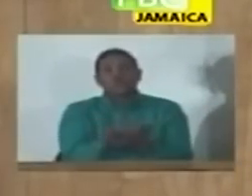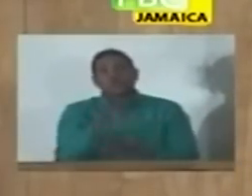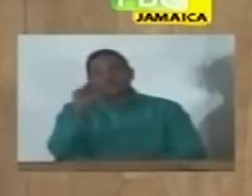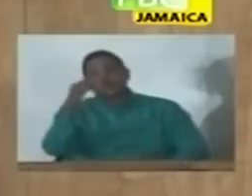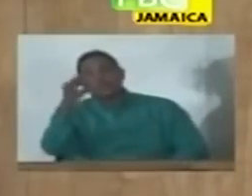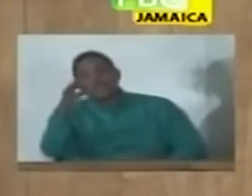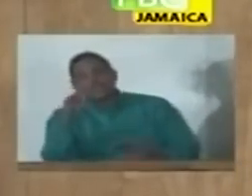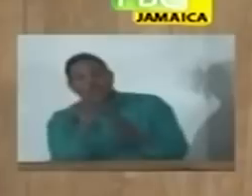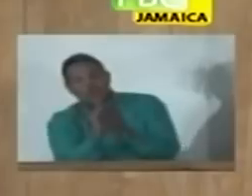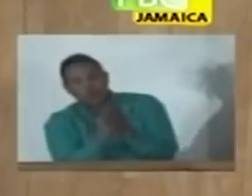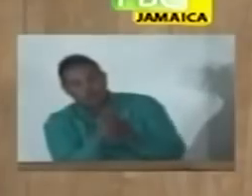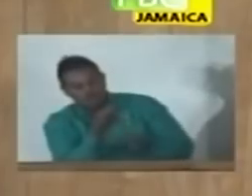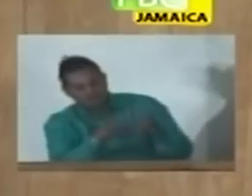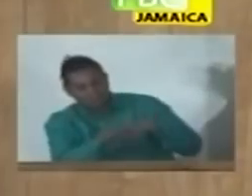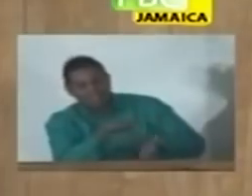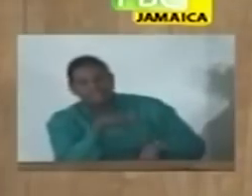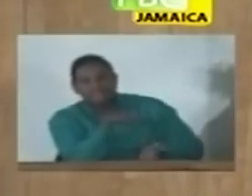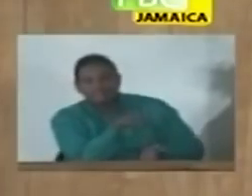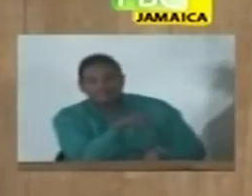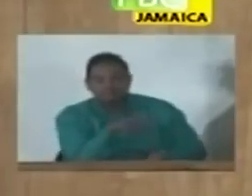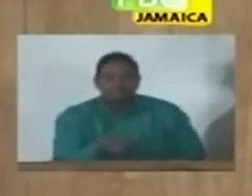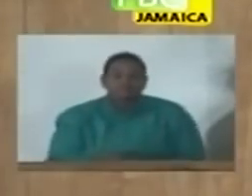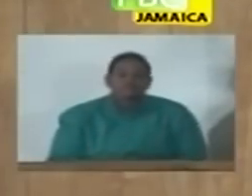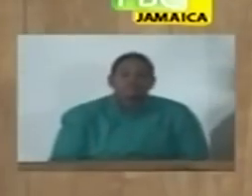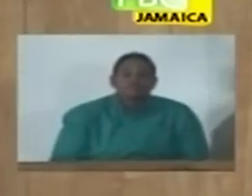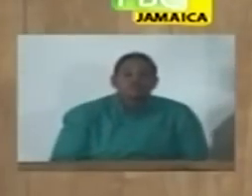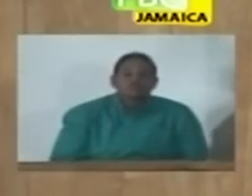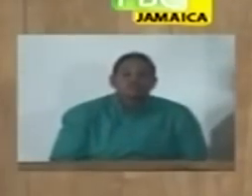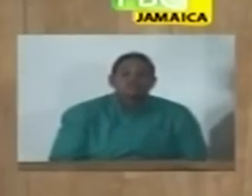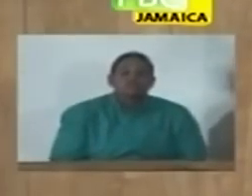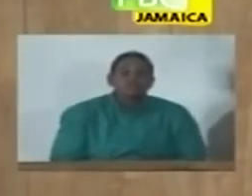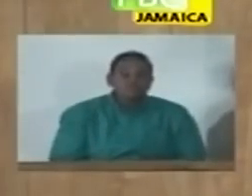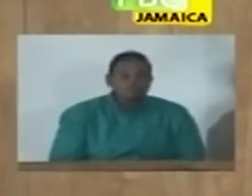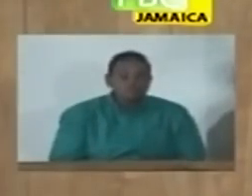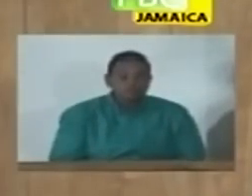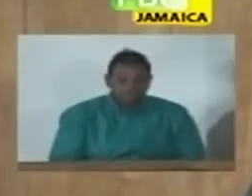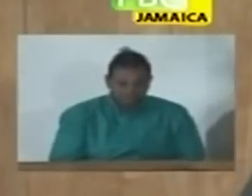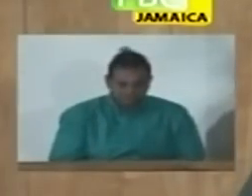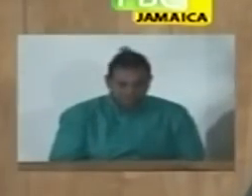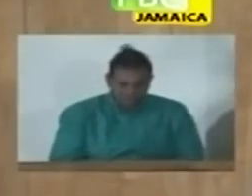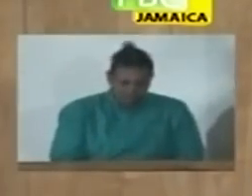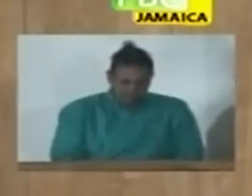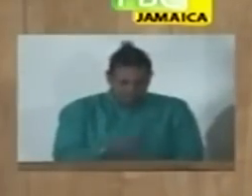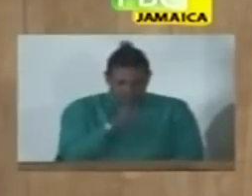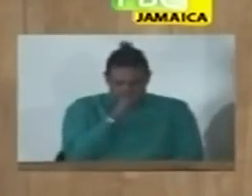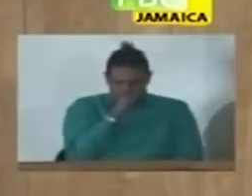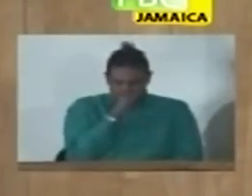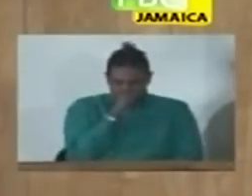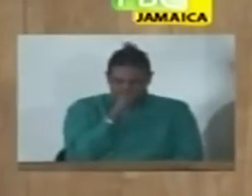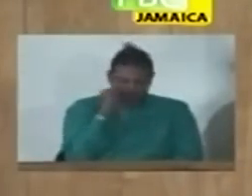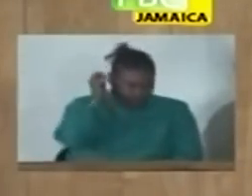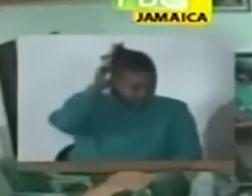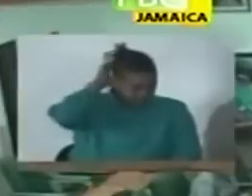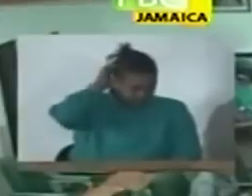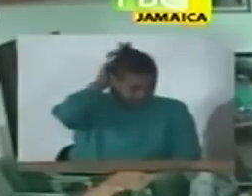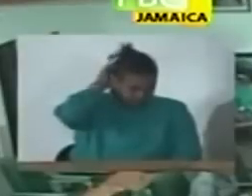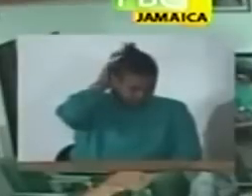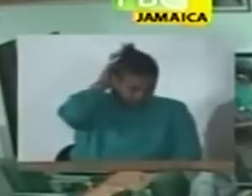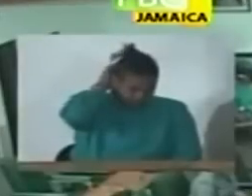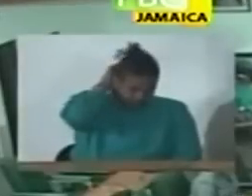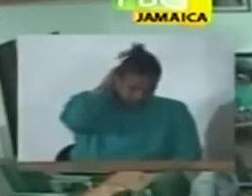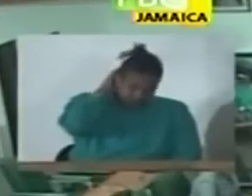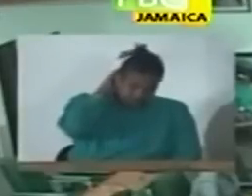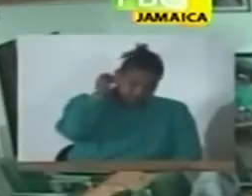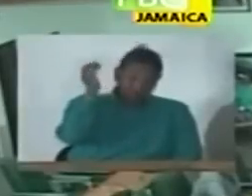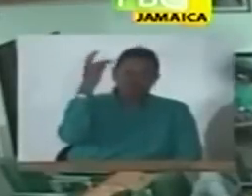Huh? Yeah, that no one president born after that. He born after that. But